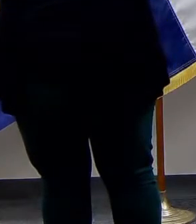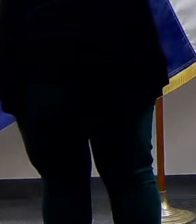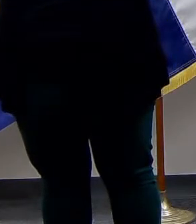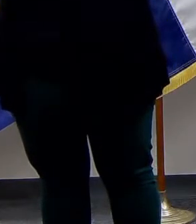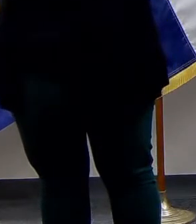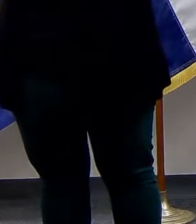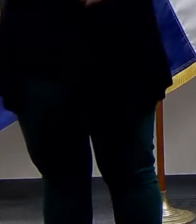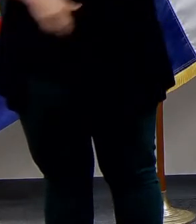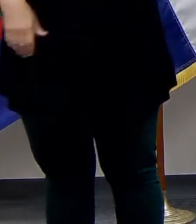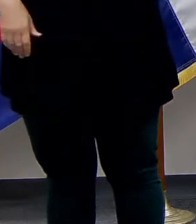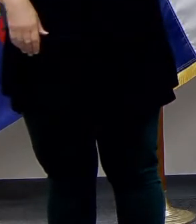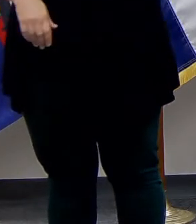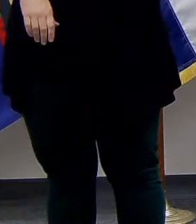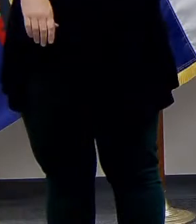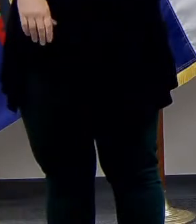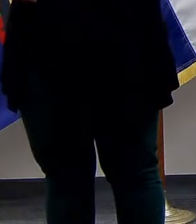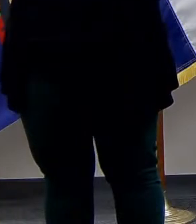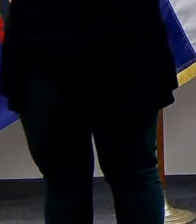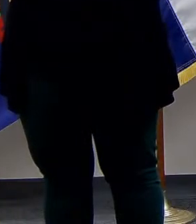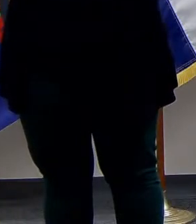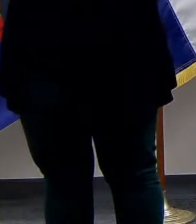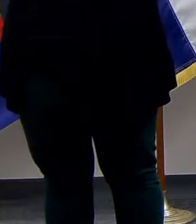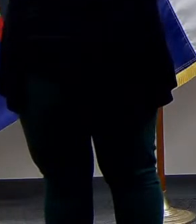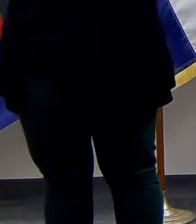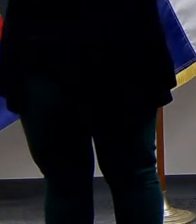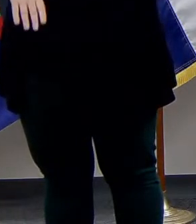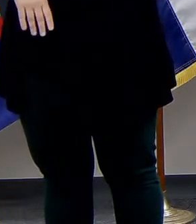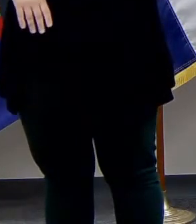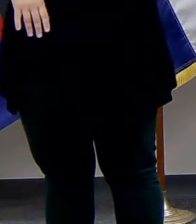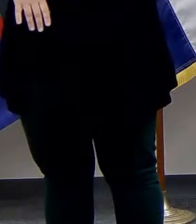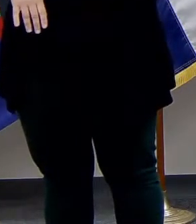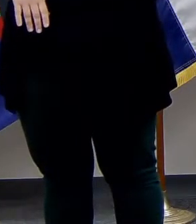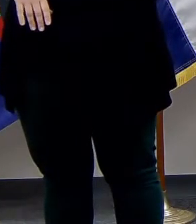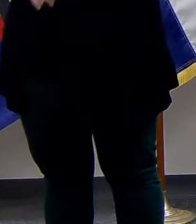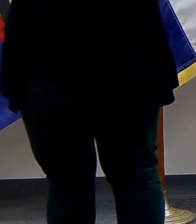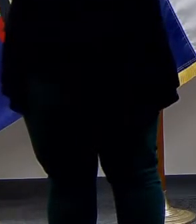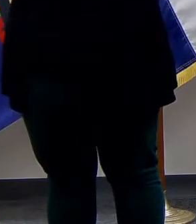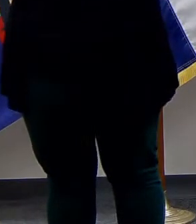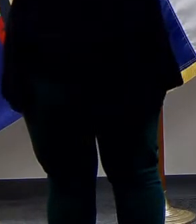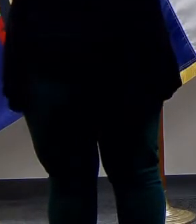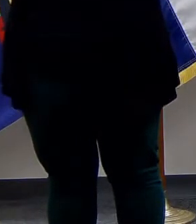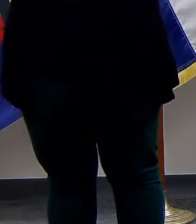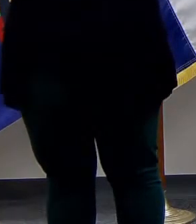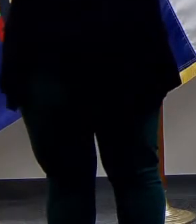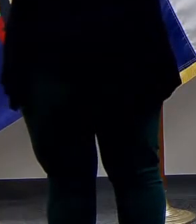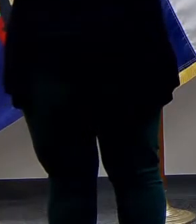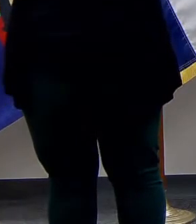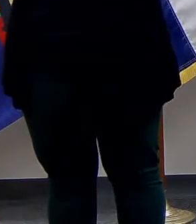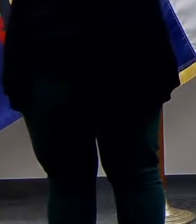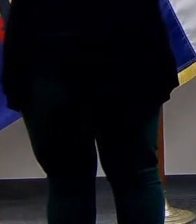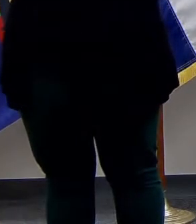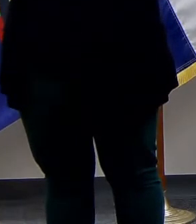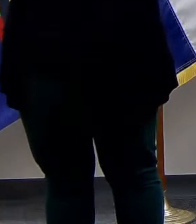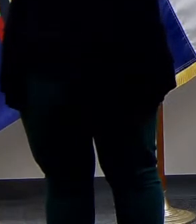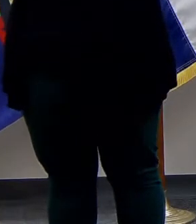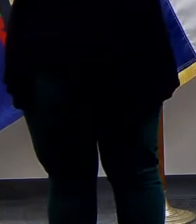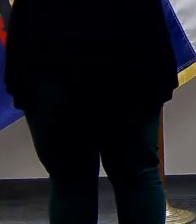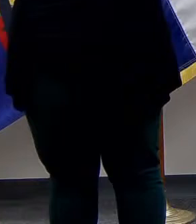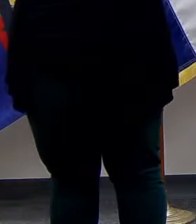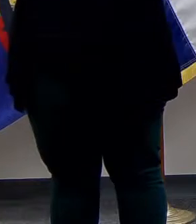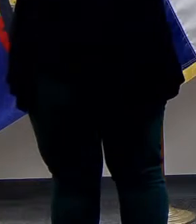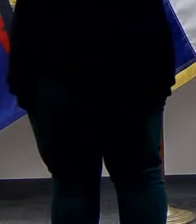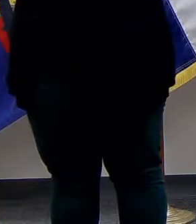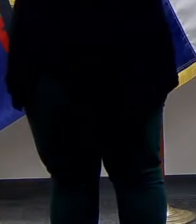frustrated. We understand and feel that too. We would all like to return to our pre-pandemic normal life, and this is